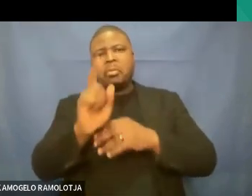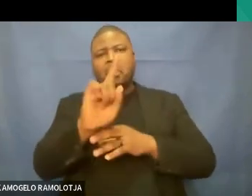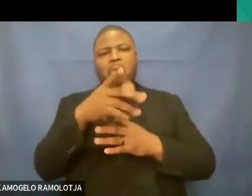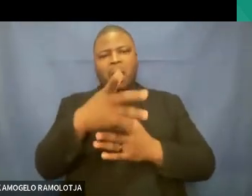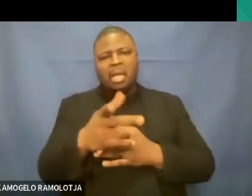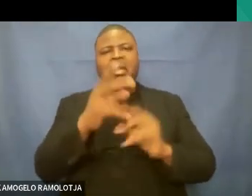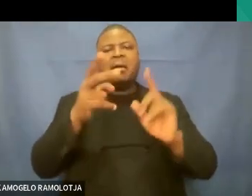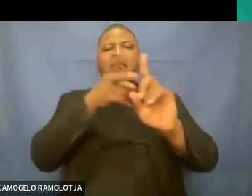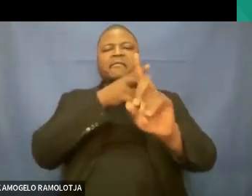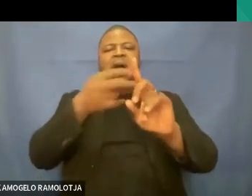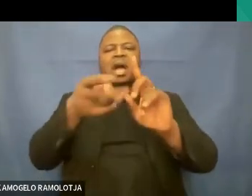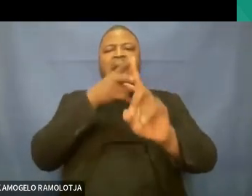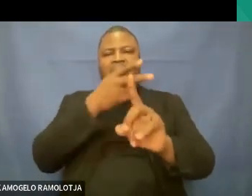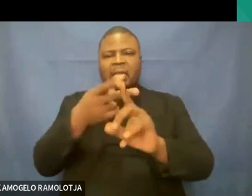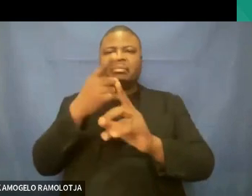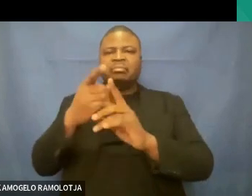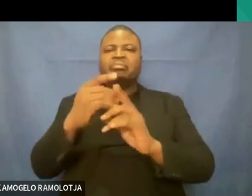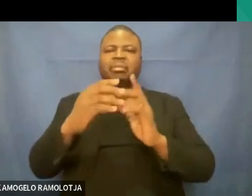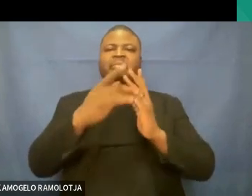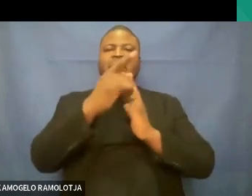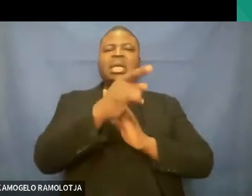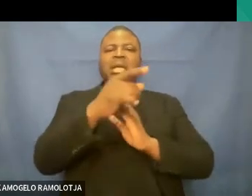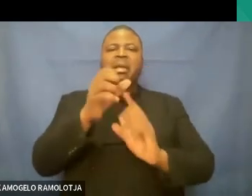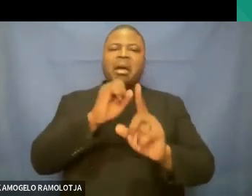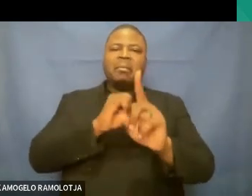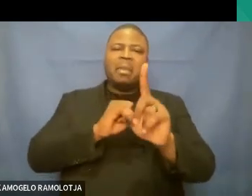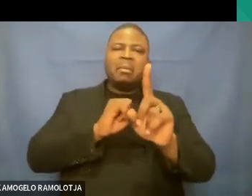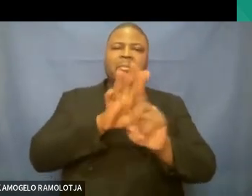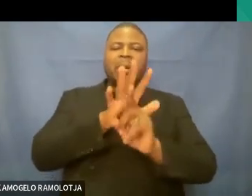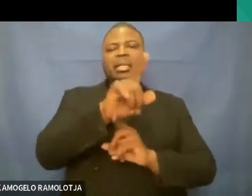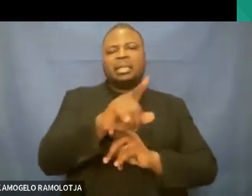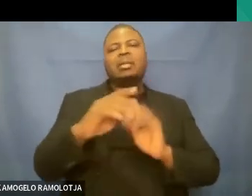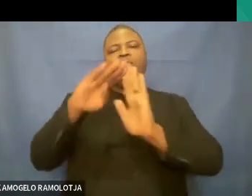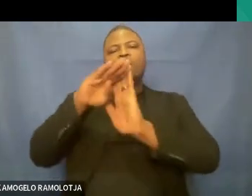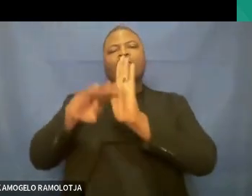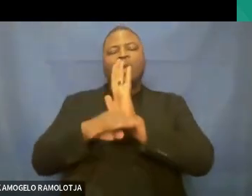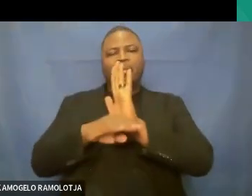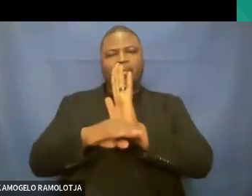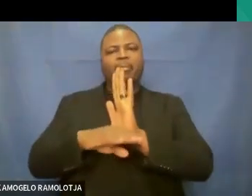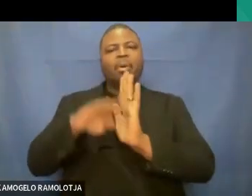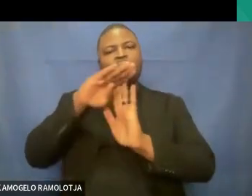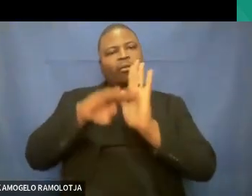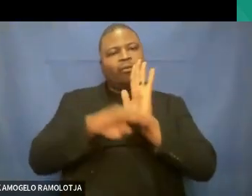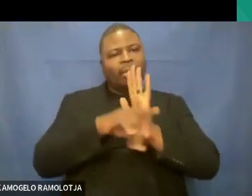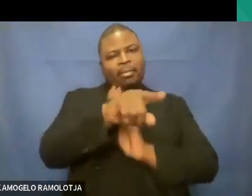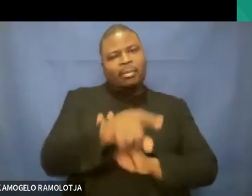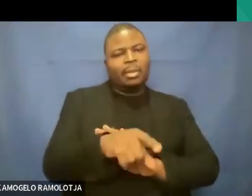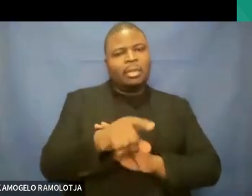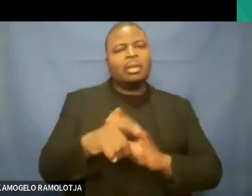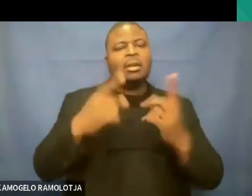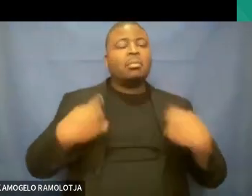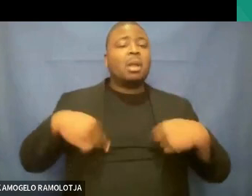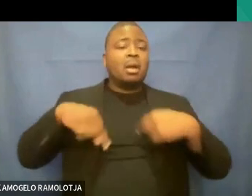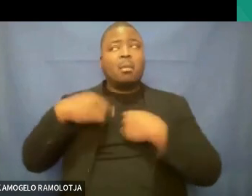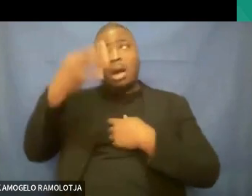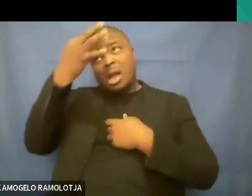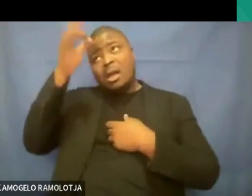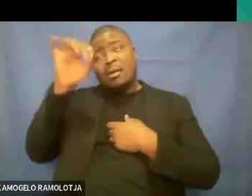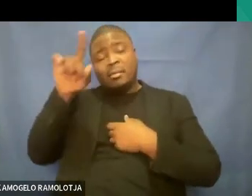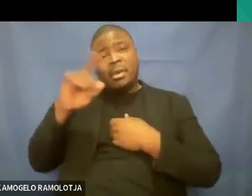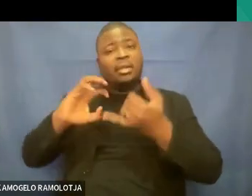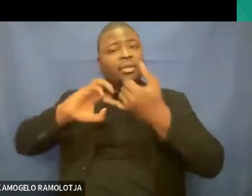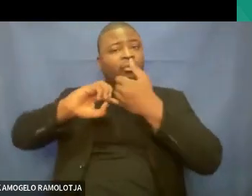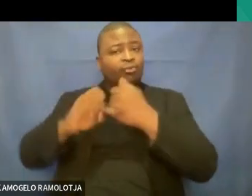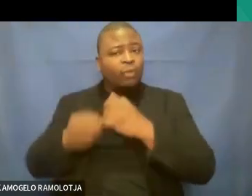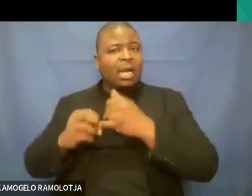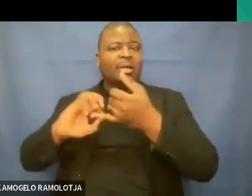programs for ABYM. And these are some of the issues that even our government is trying its level best